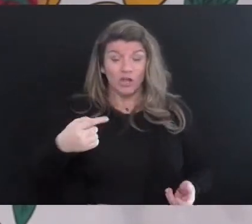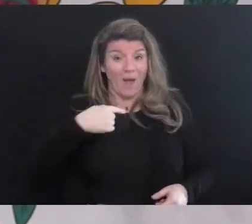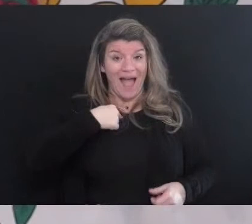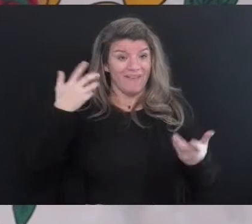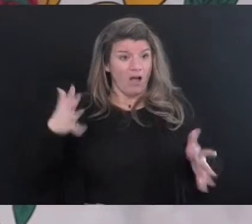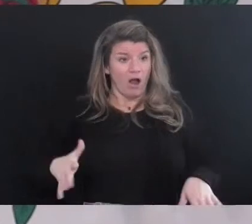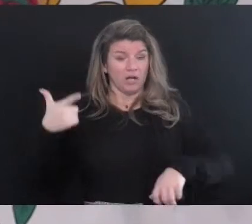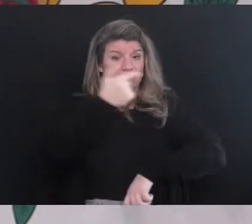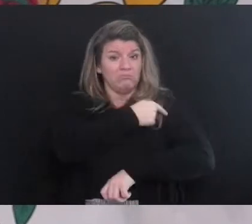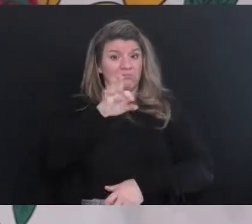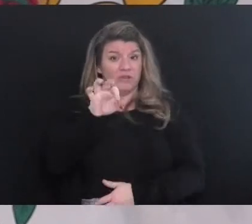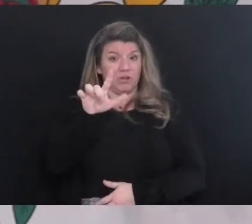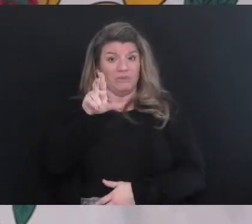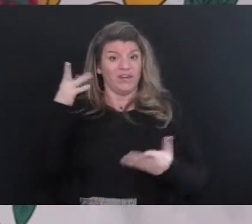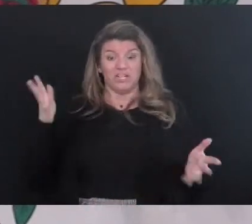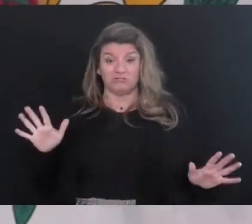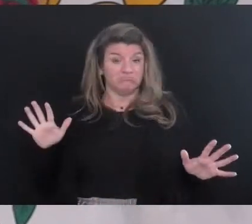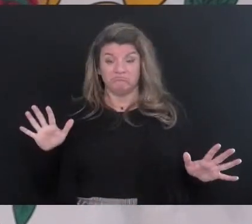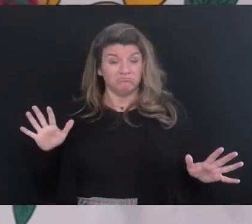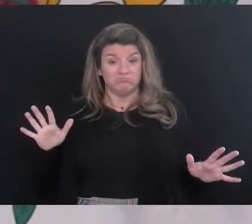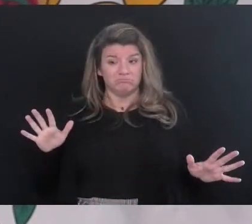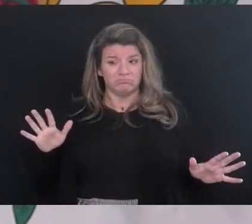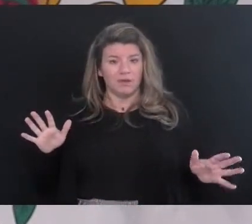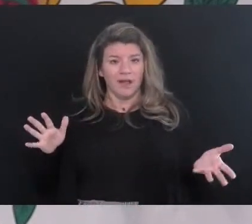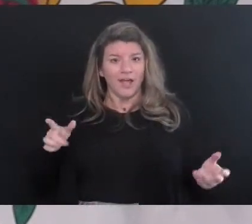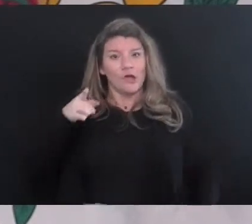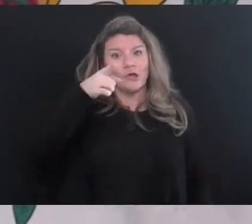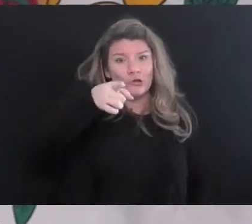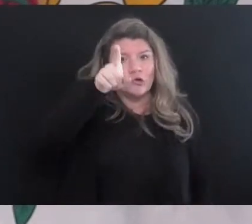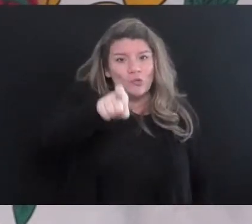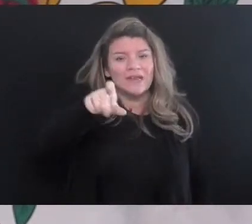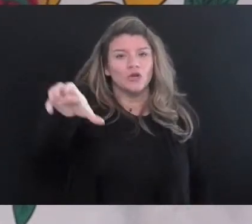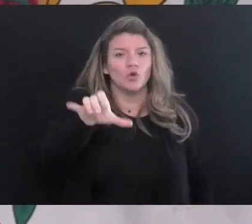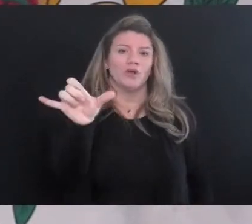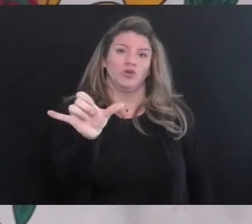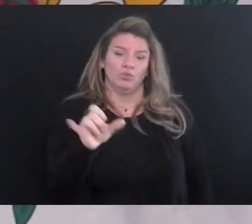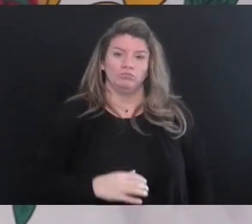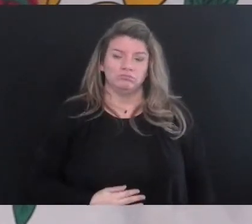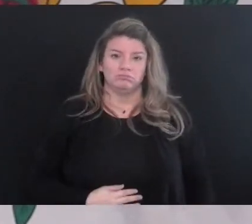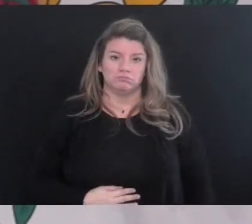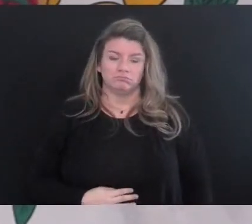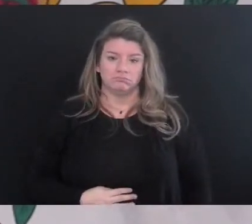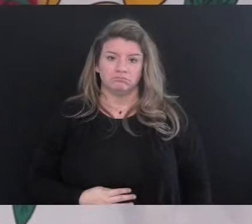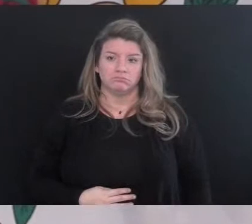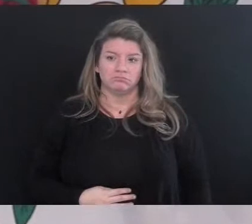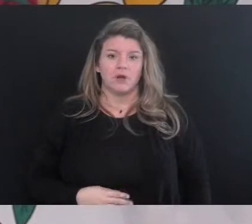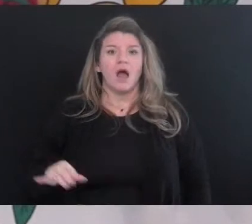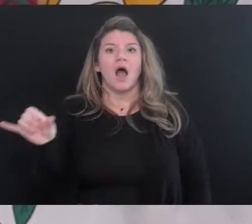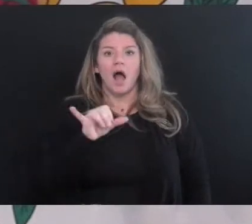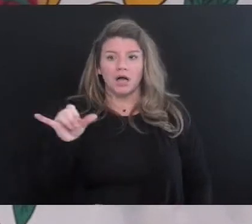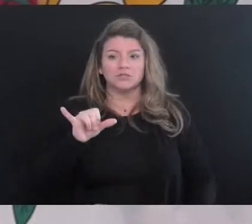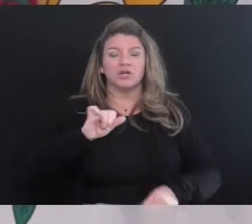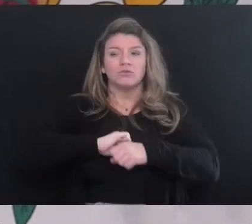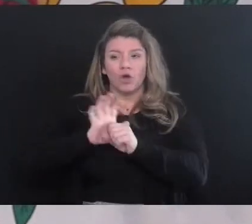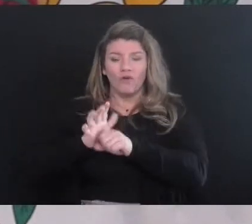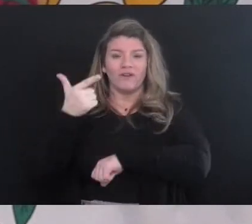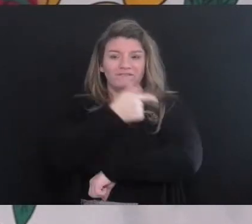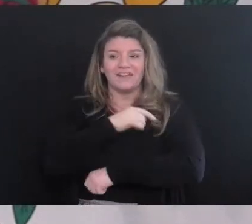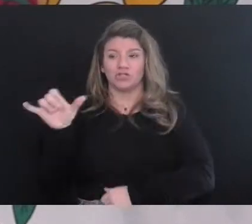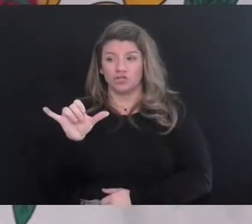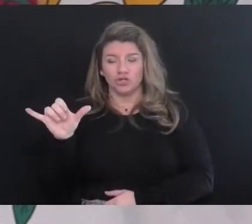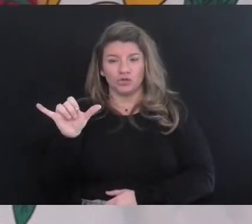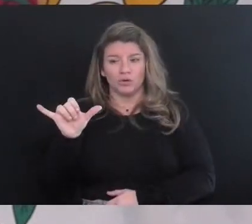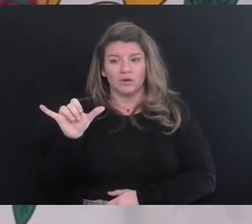flu vaccine. Without any question, you should take the flu vaccine. You should also take the other vaccines, and